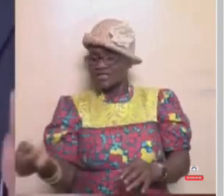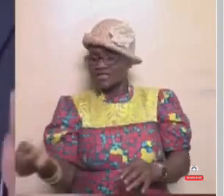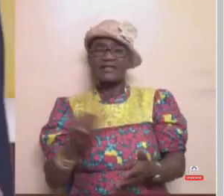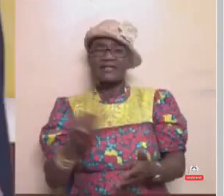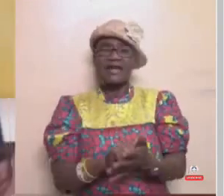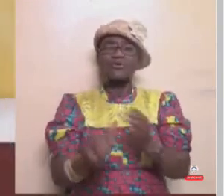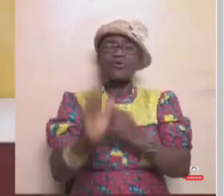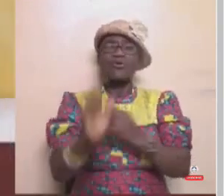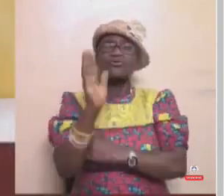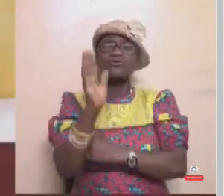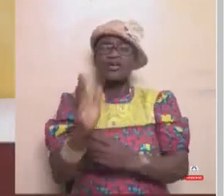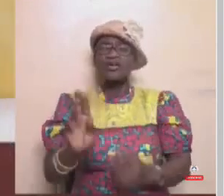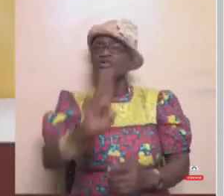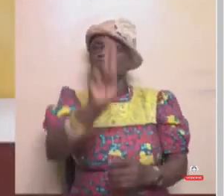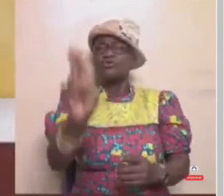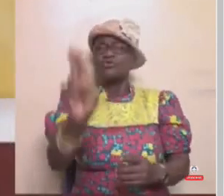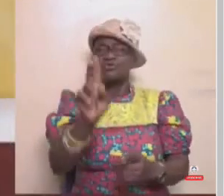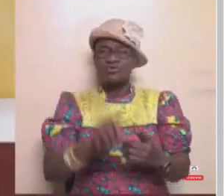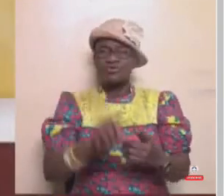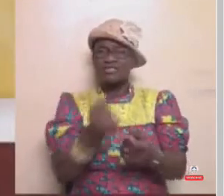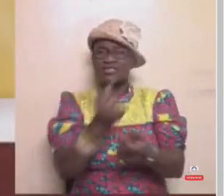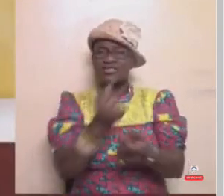to save a whole nation.